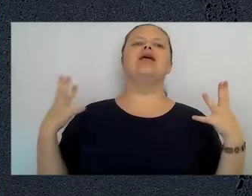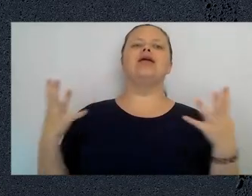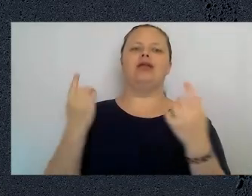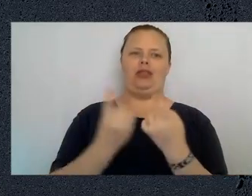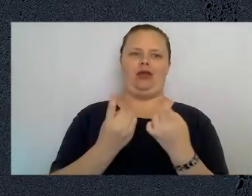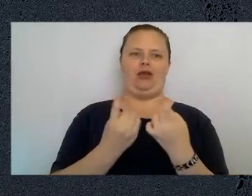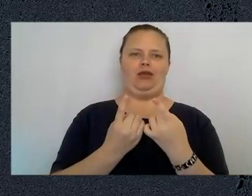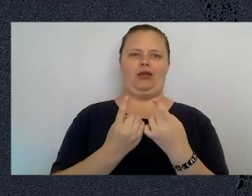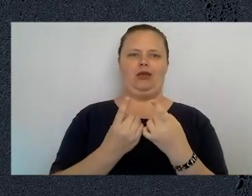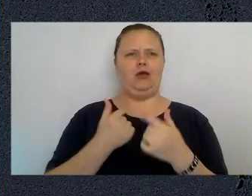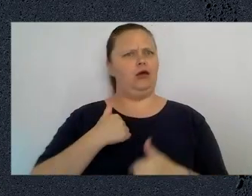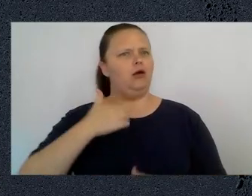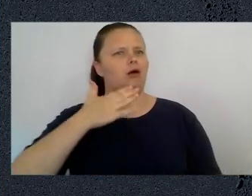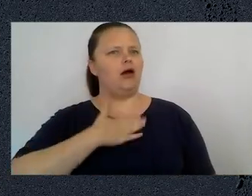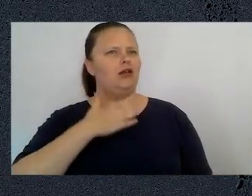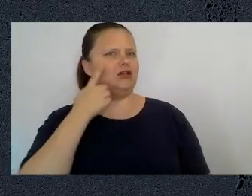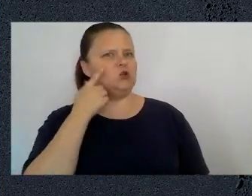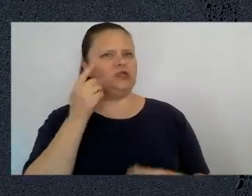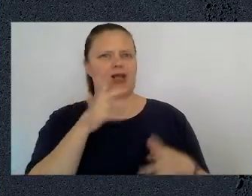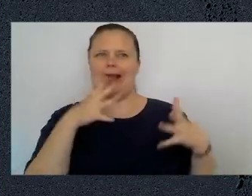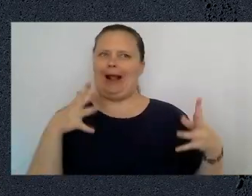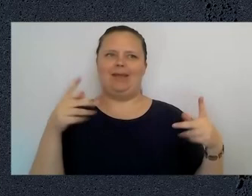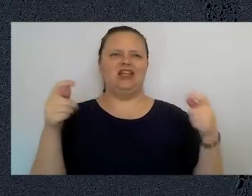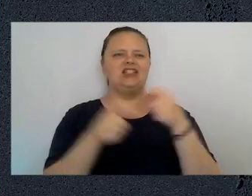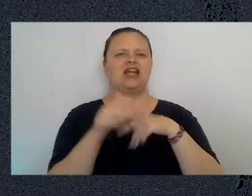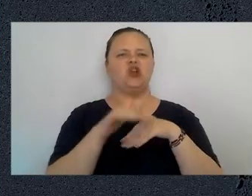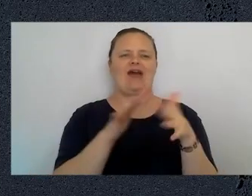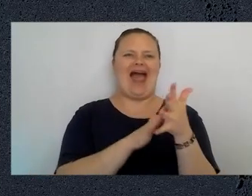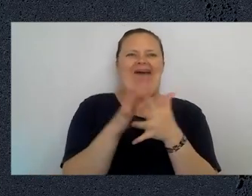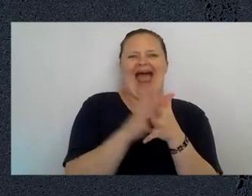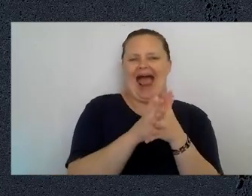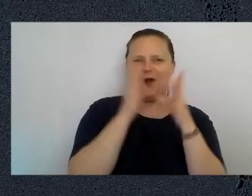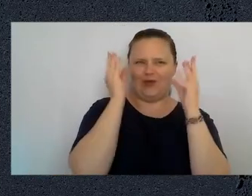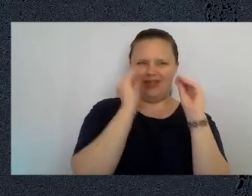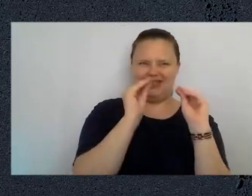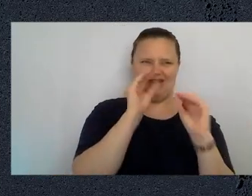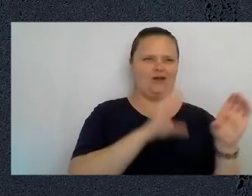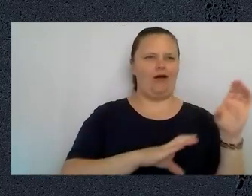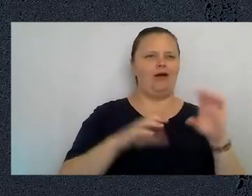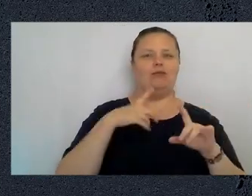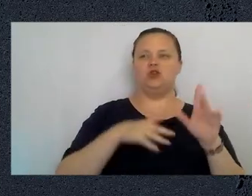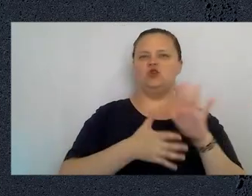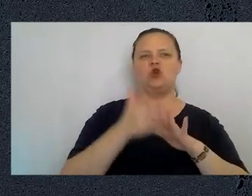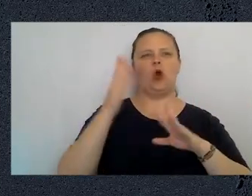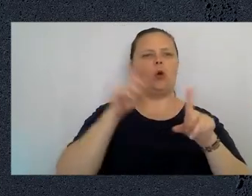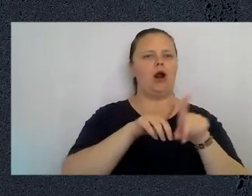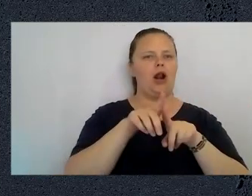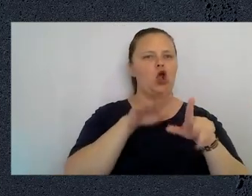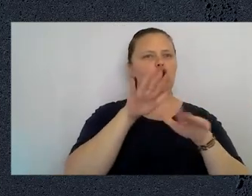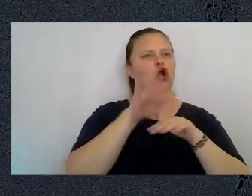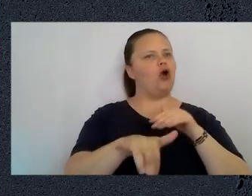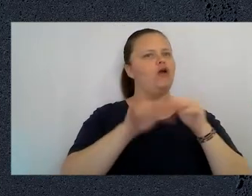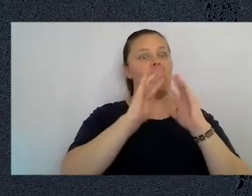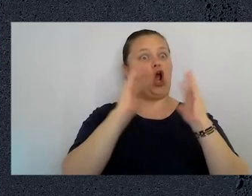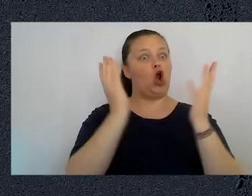support. I'd like to see a fundamental shift in how we teach science because, you know, you'll go and learn about global politics